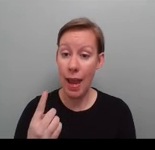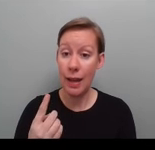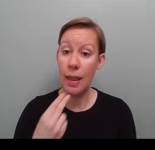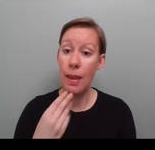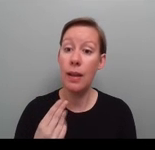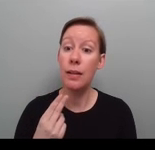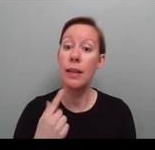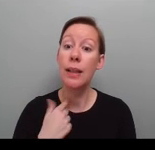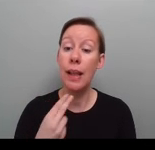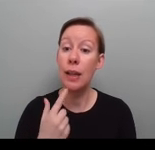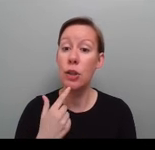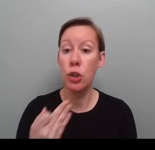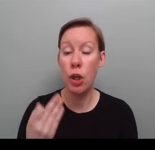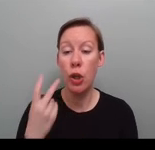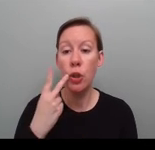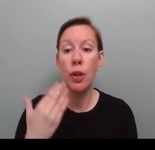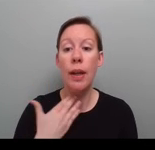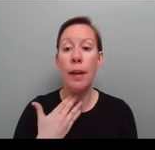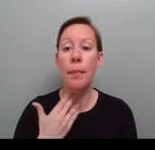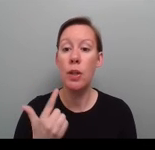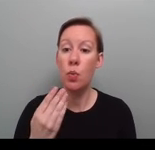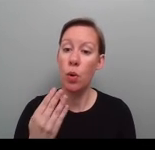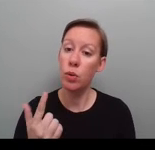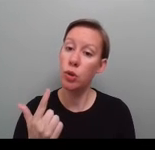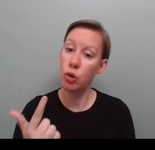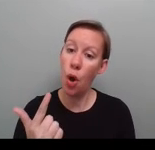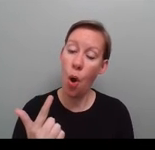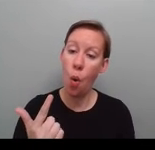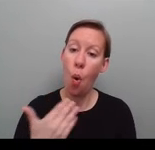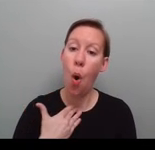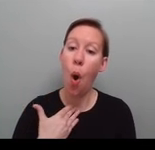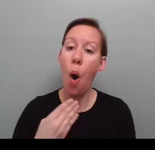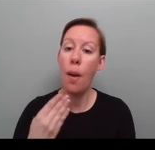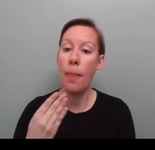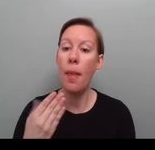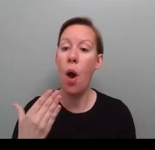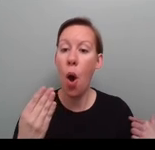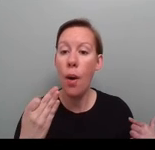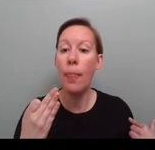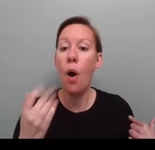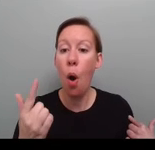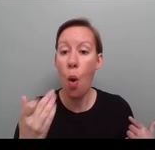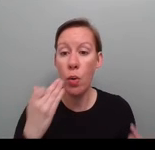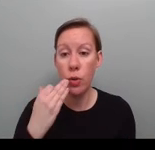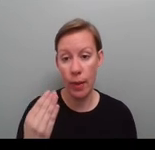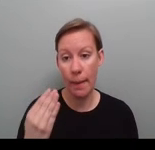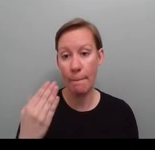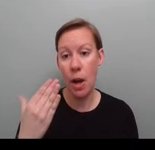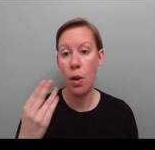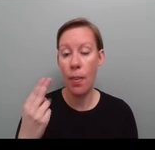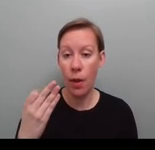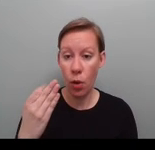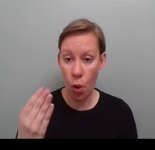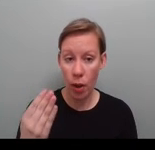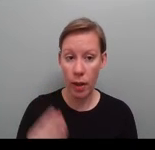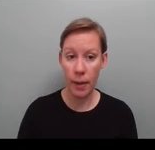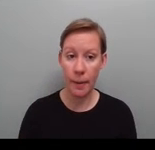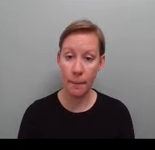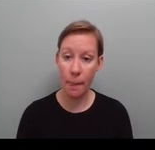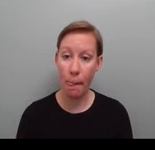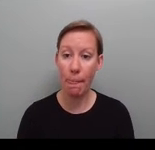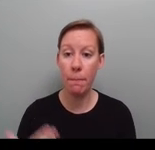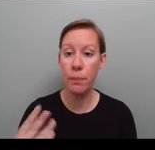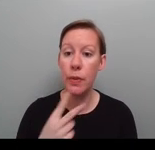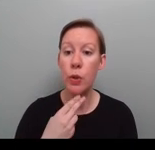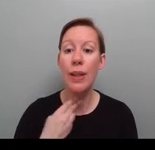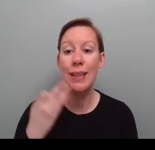video button. Your image won't show on the whole screen, rather it's going to be in the corner. So as you can see on the bottom left hand